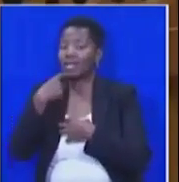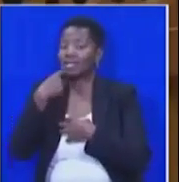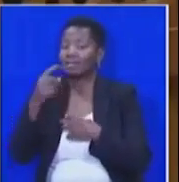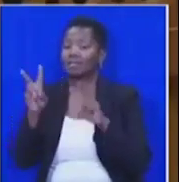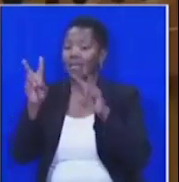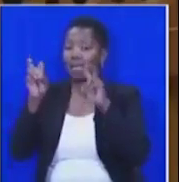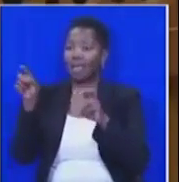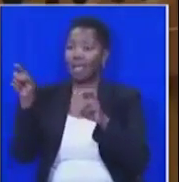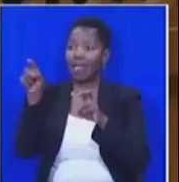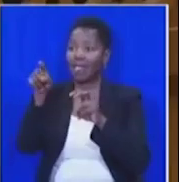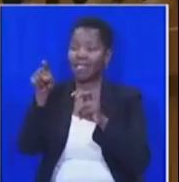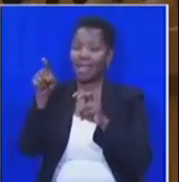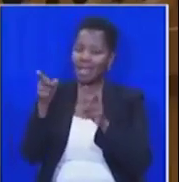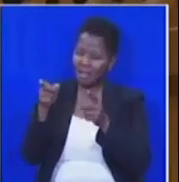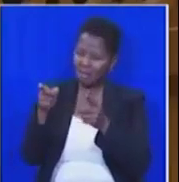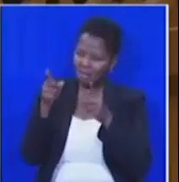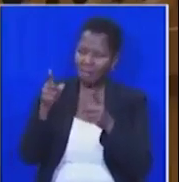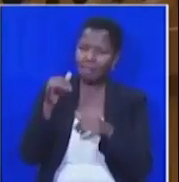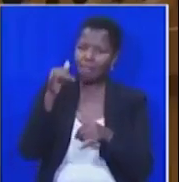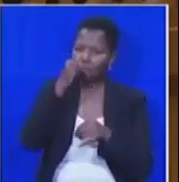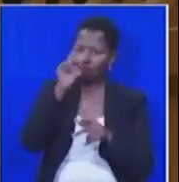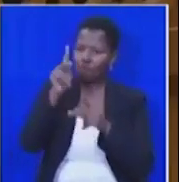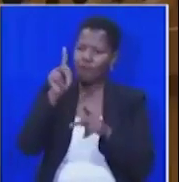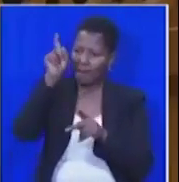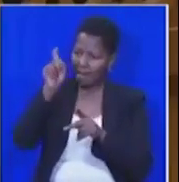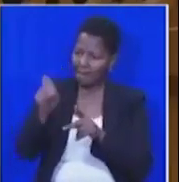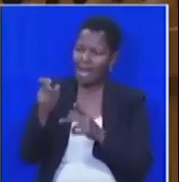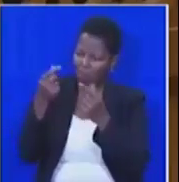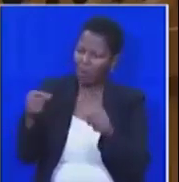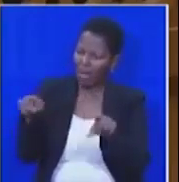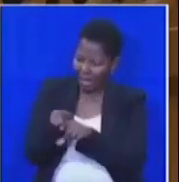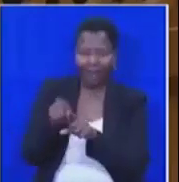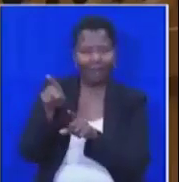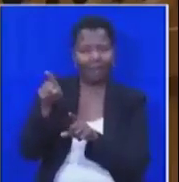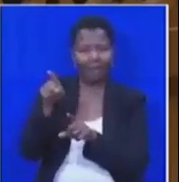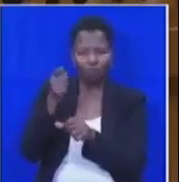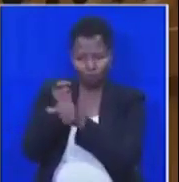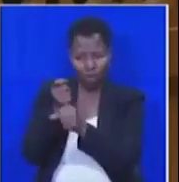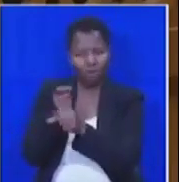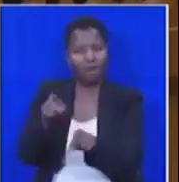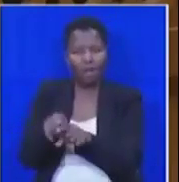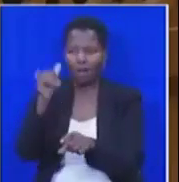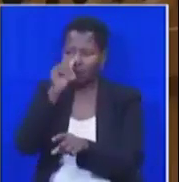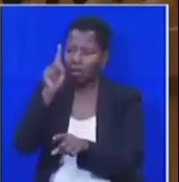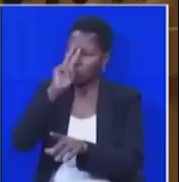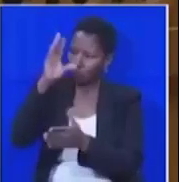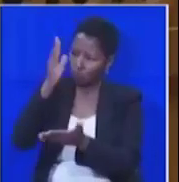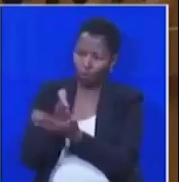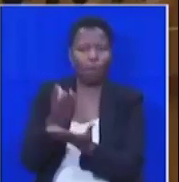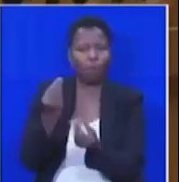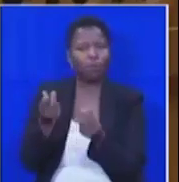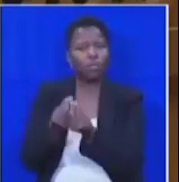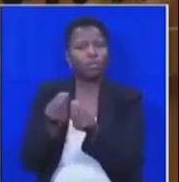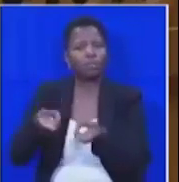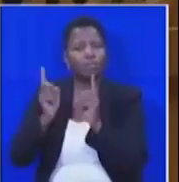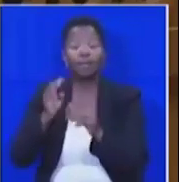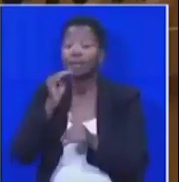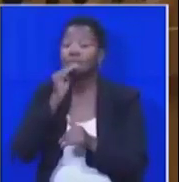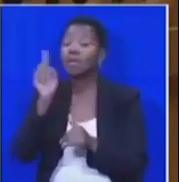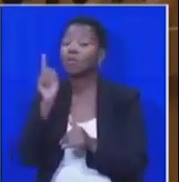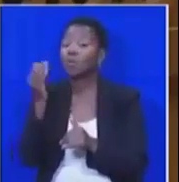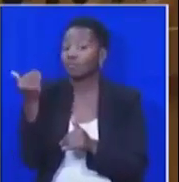in a 7 Series sedan. Hate to tell you, not locally manufactured. I saw your speech the other day. Sorry about that. And so now he